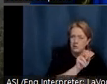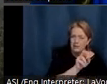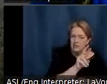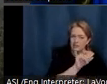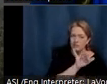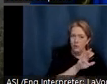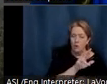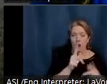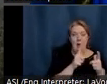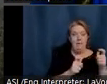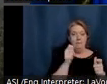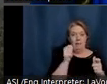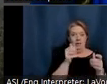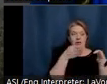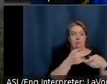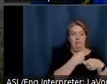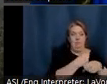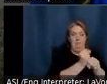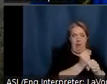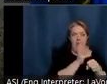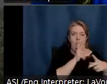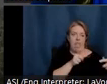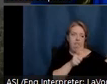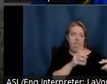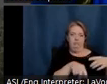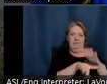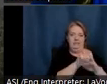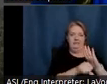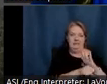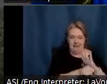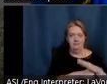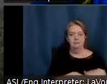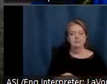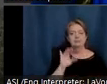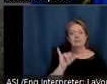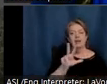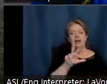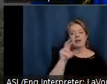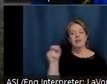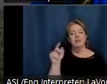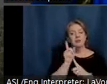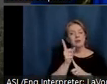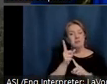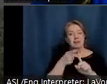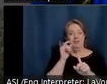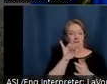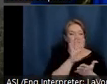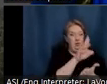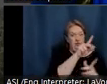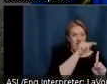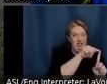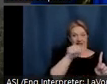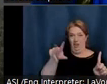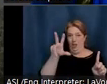water in Indiana. And 30 minutes from the university, the city seems a world away as you immerse yourself in the